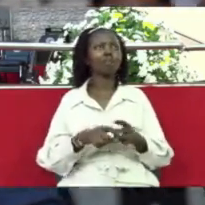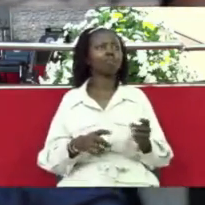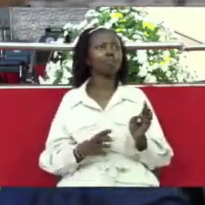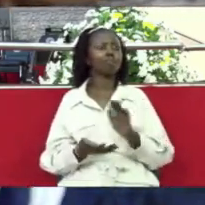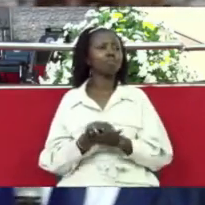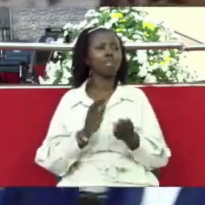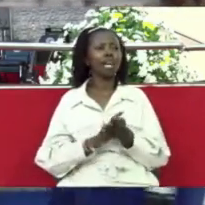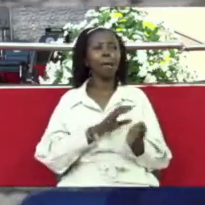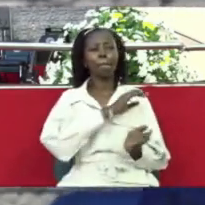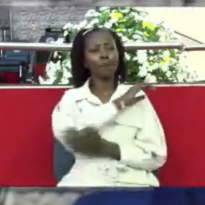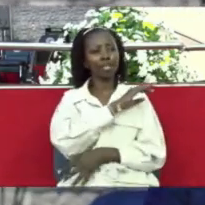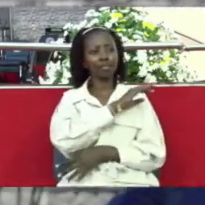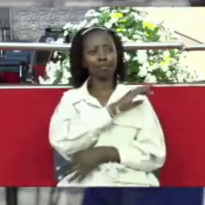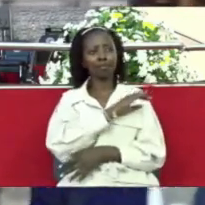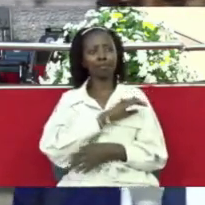Write this down.